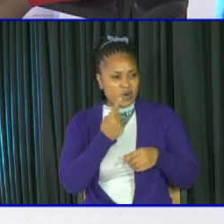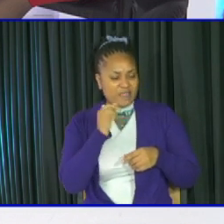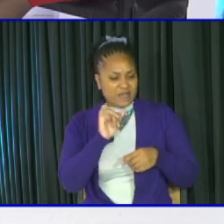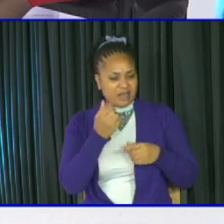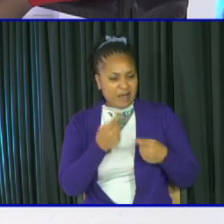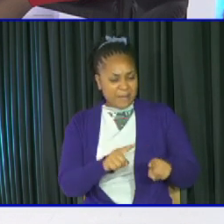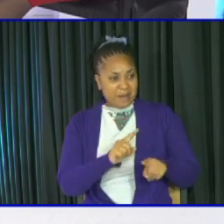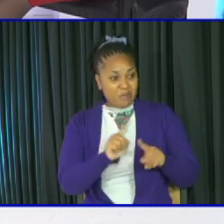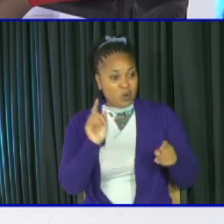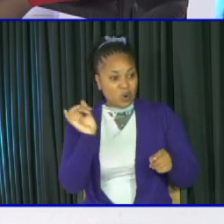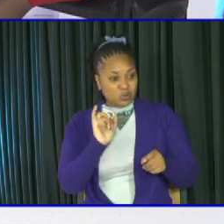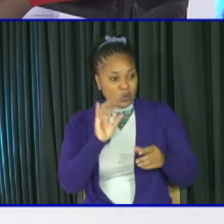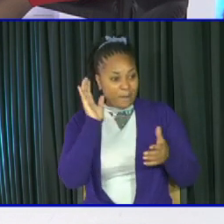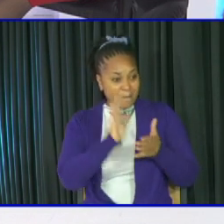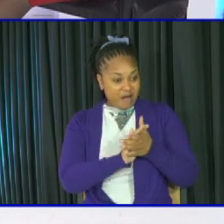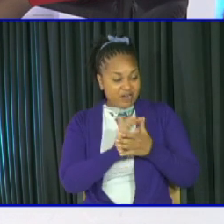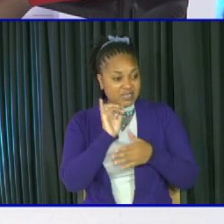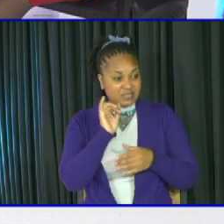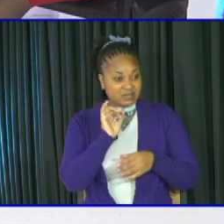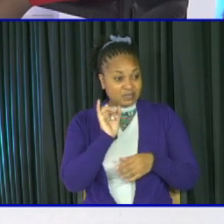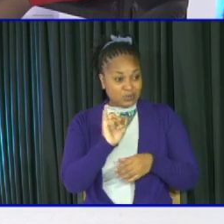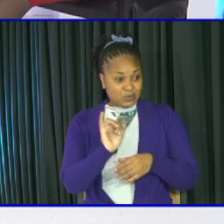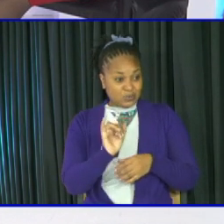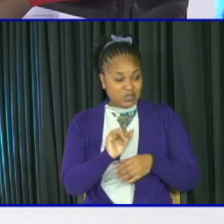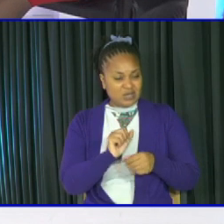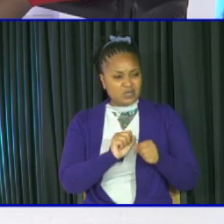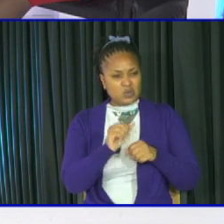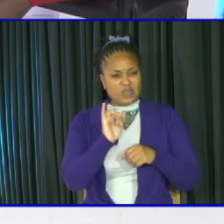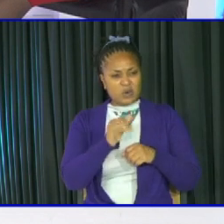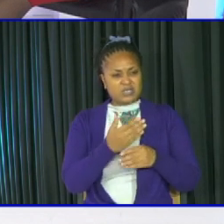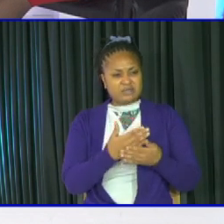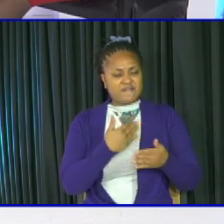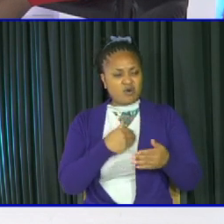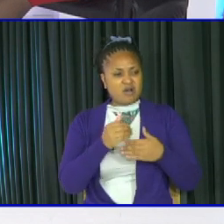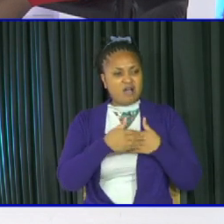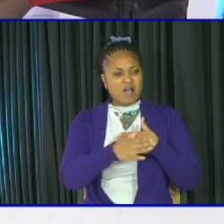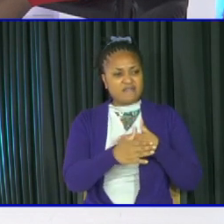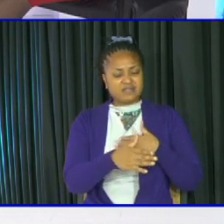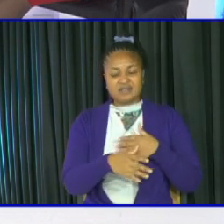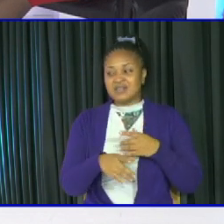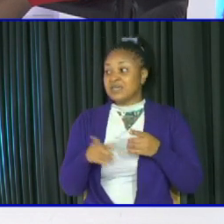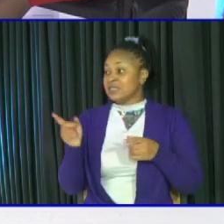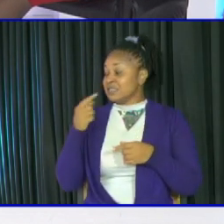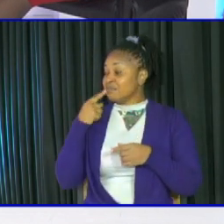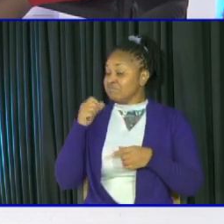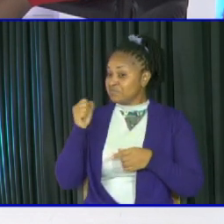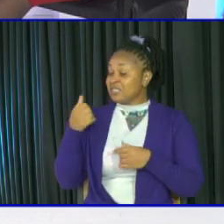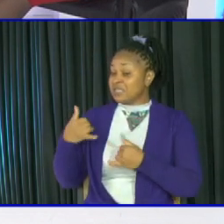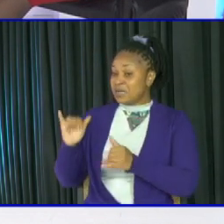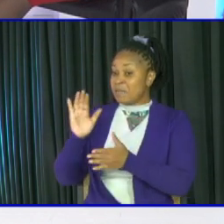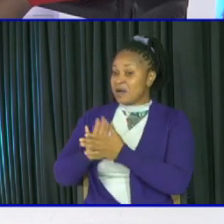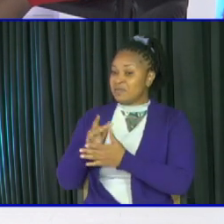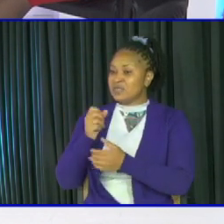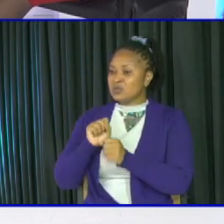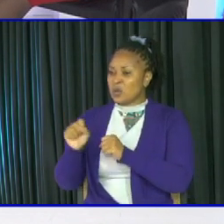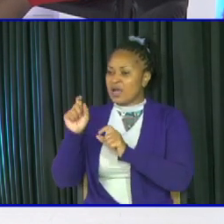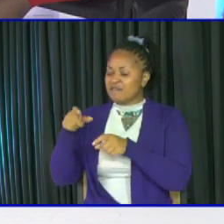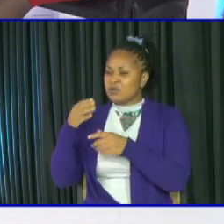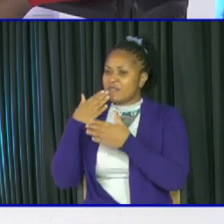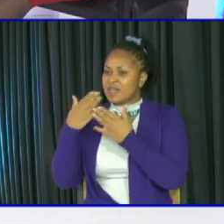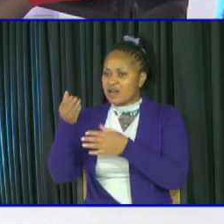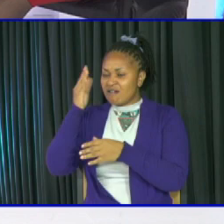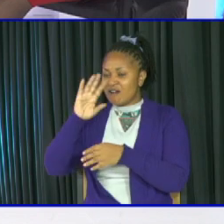year when you got married. Yes, sir, and it happened. So this happened before or after the marriage? And he still married me, my youngest. So thank the Lord for Elder Michael Vernal.